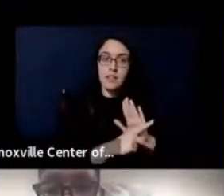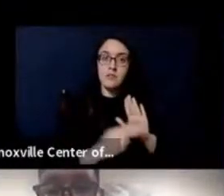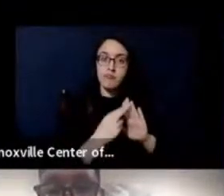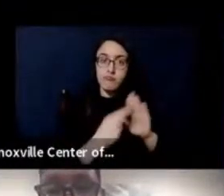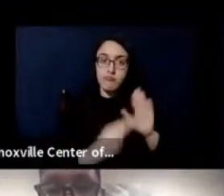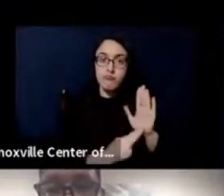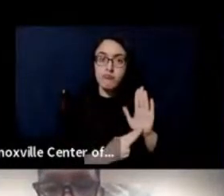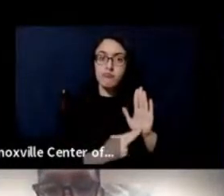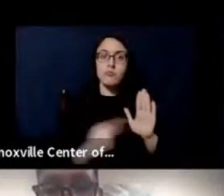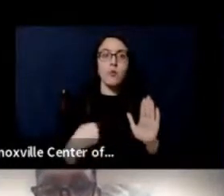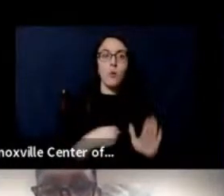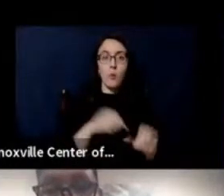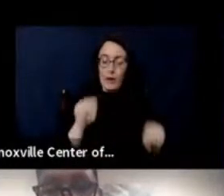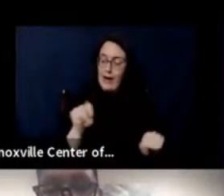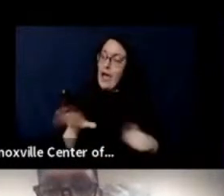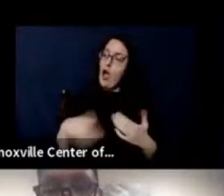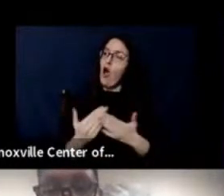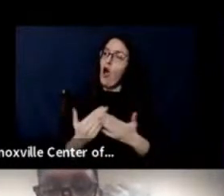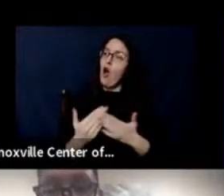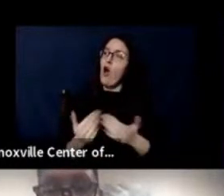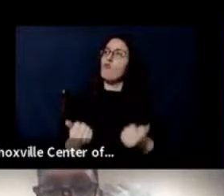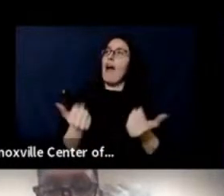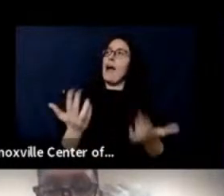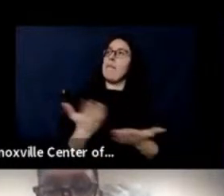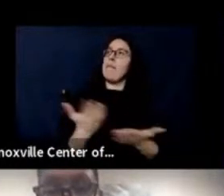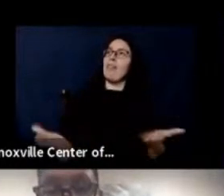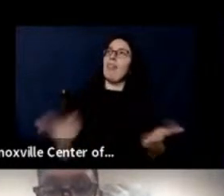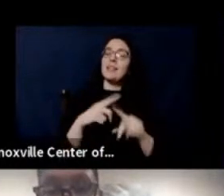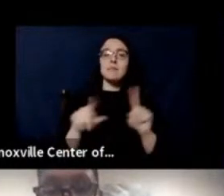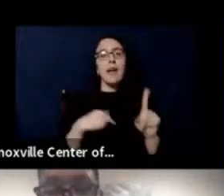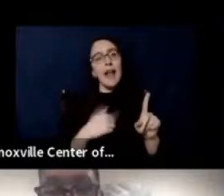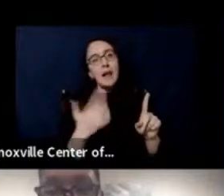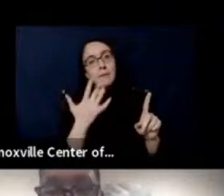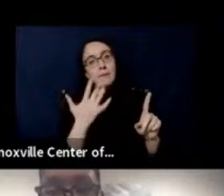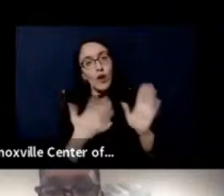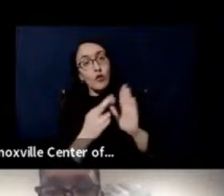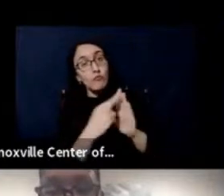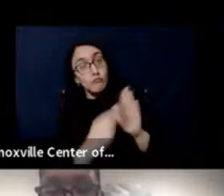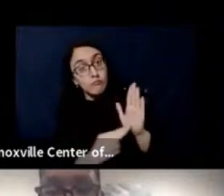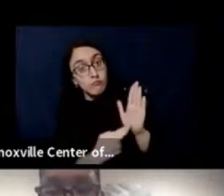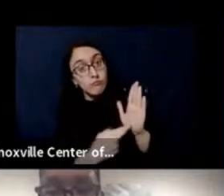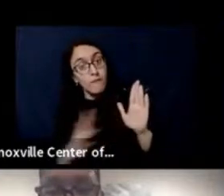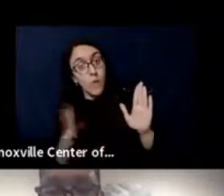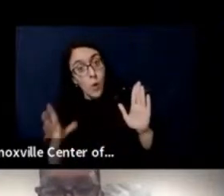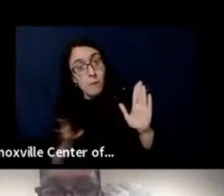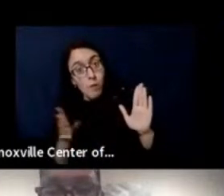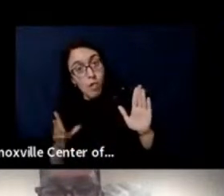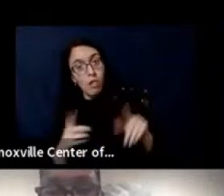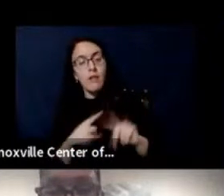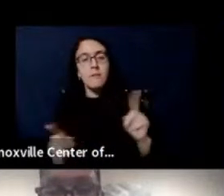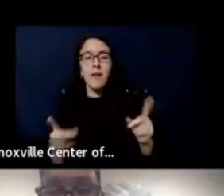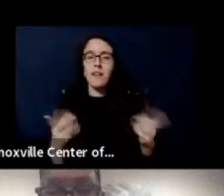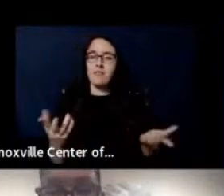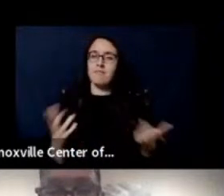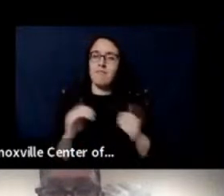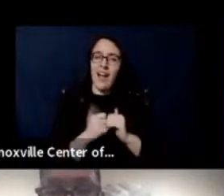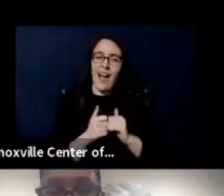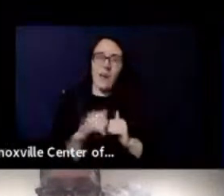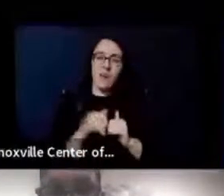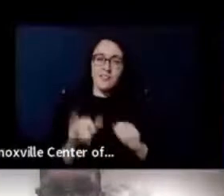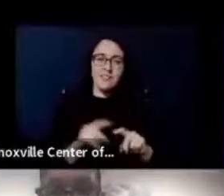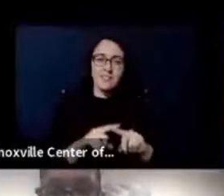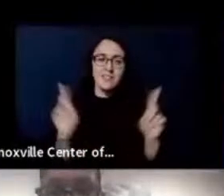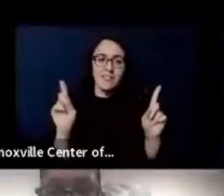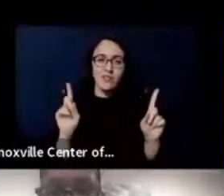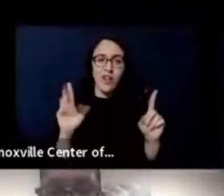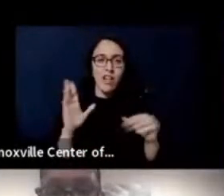all recommend things till the cows come home. But so I'd like to know what your all's thoughts are about how this seems to differ to